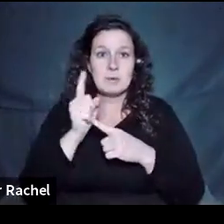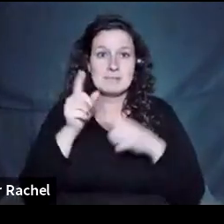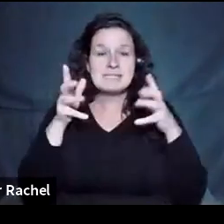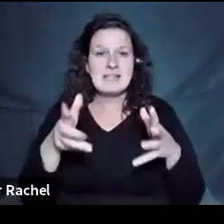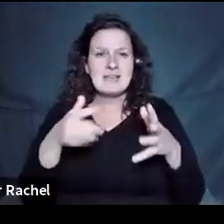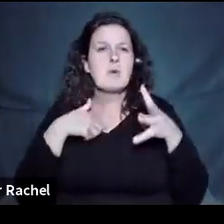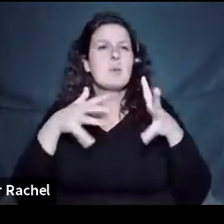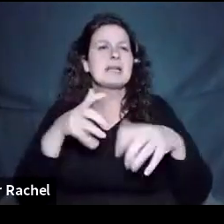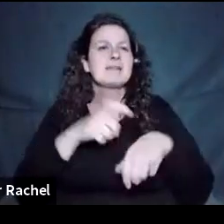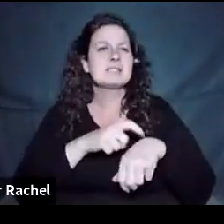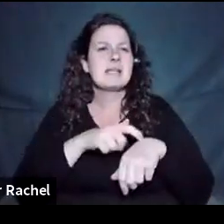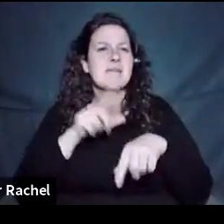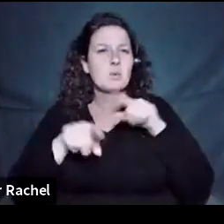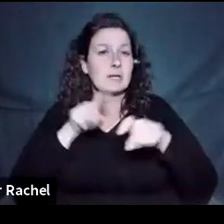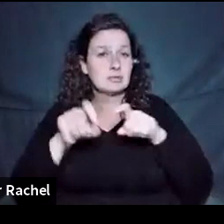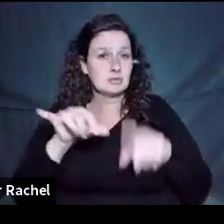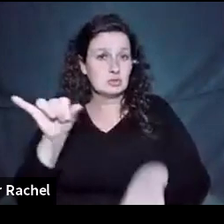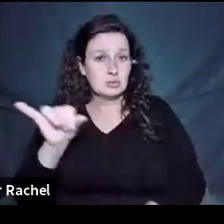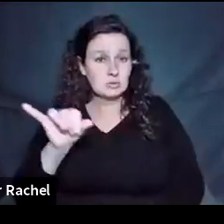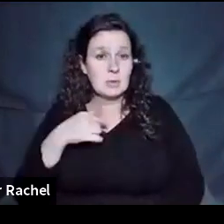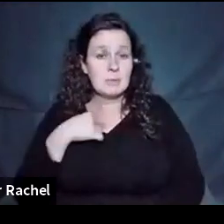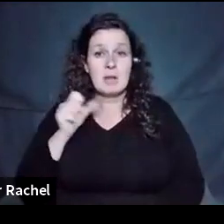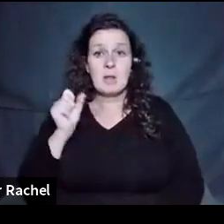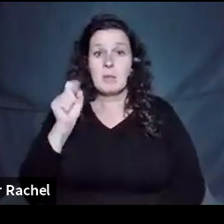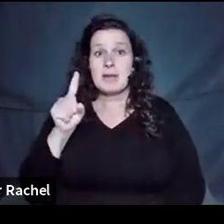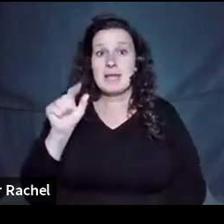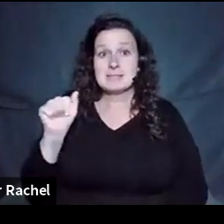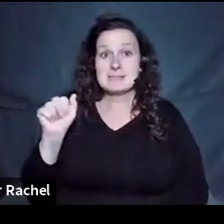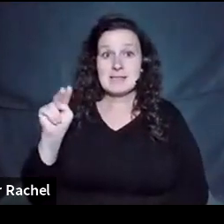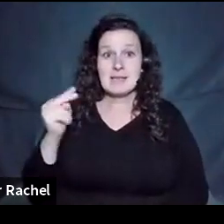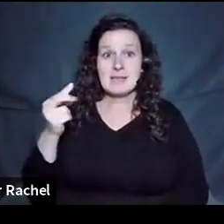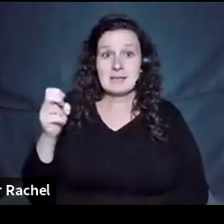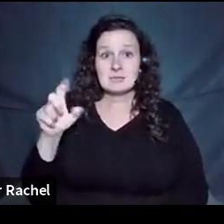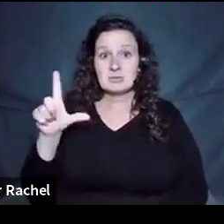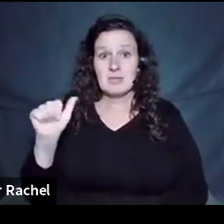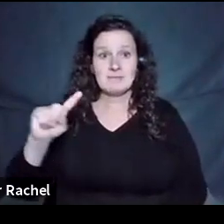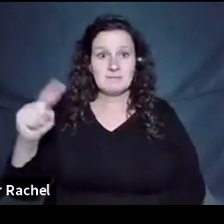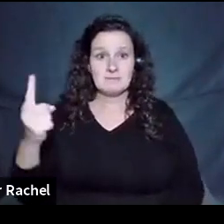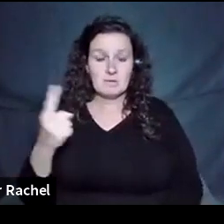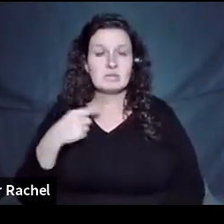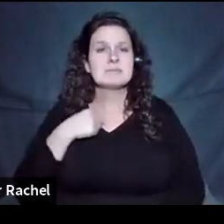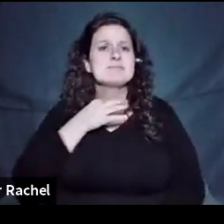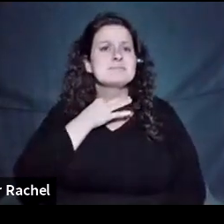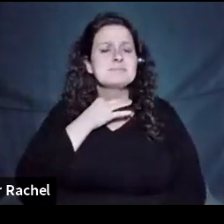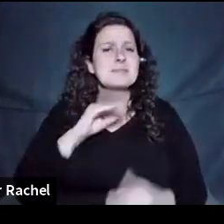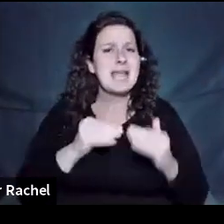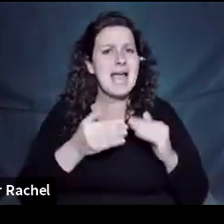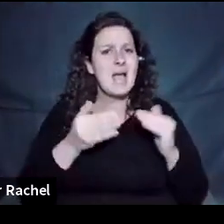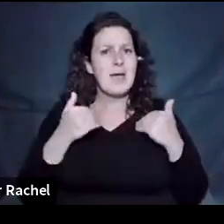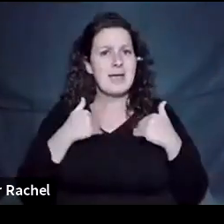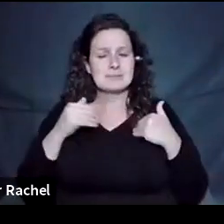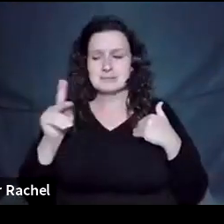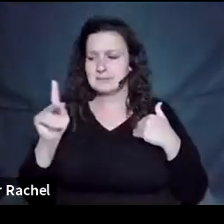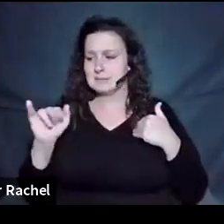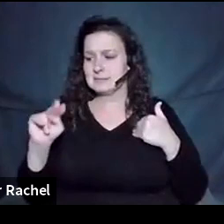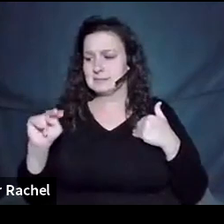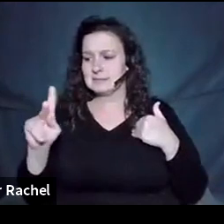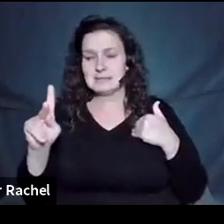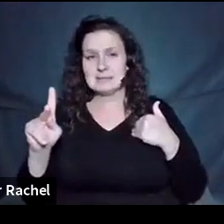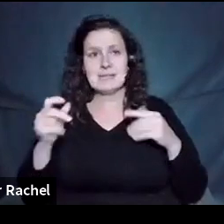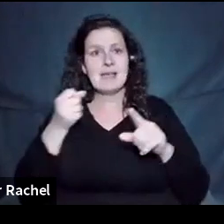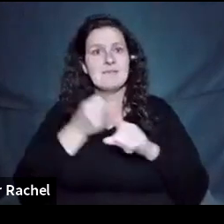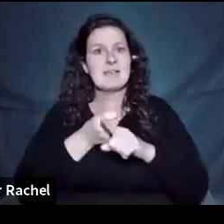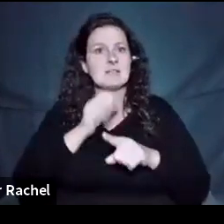for questions. But I want to ask Angela first, how has kink affected your sense